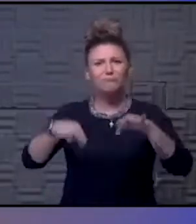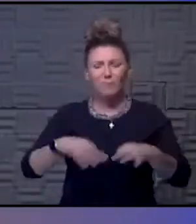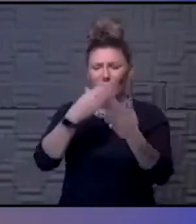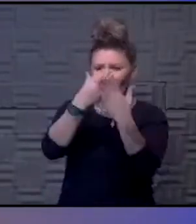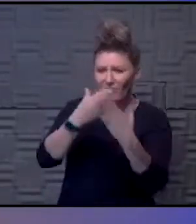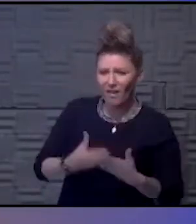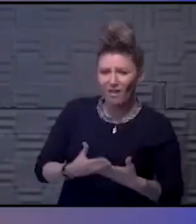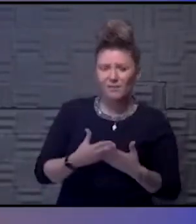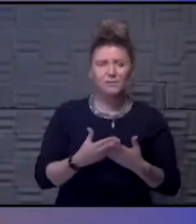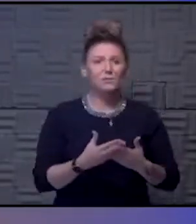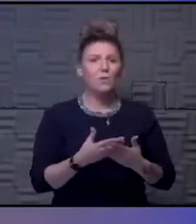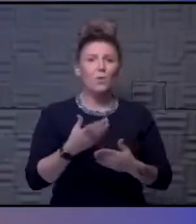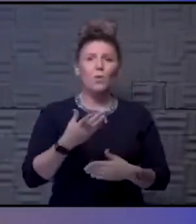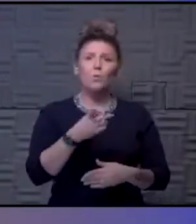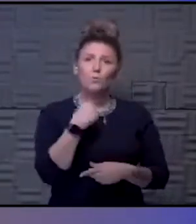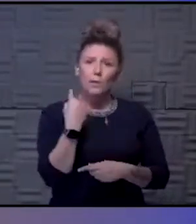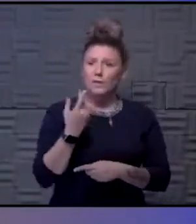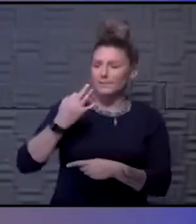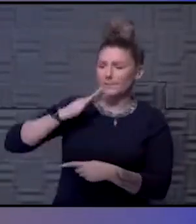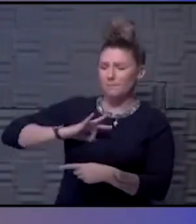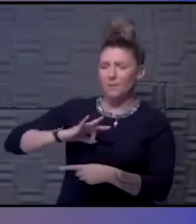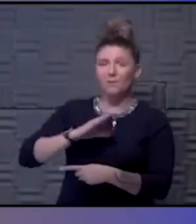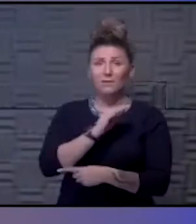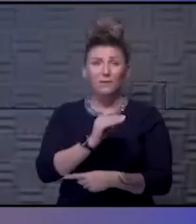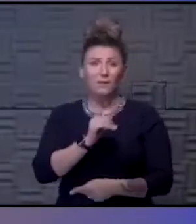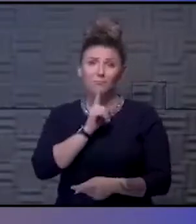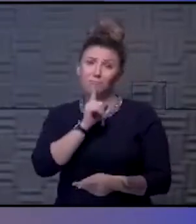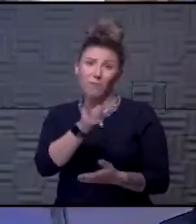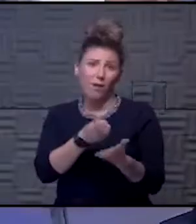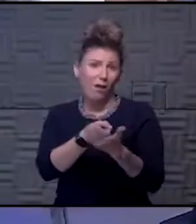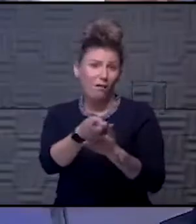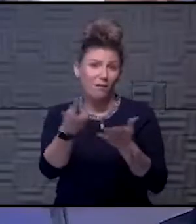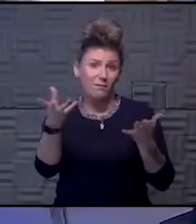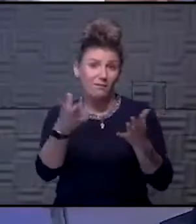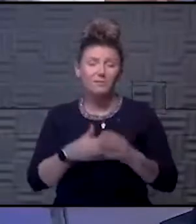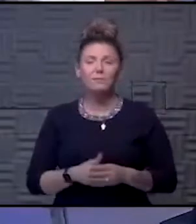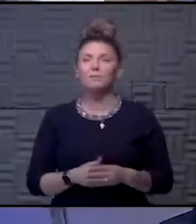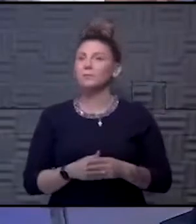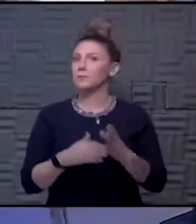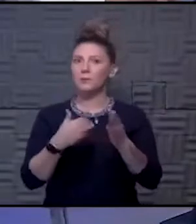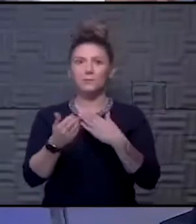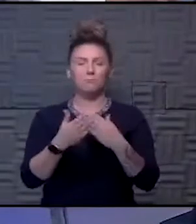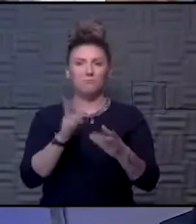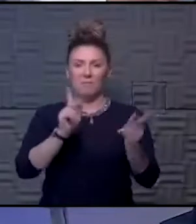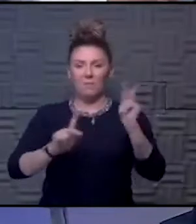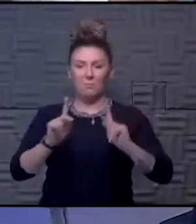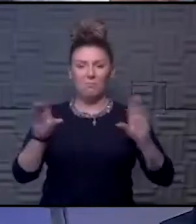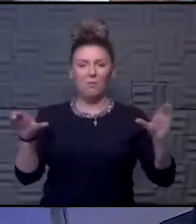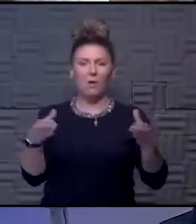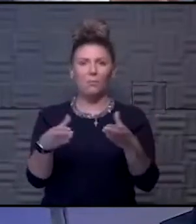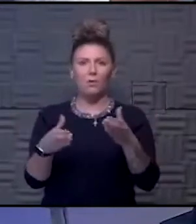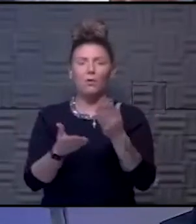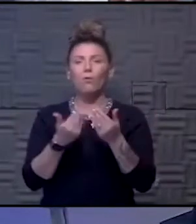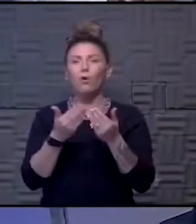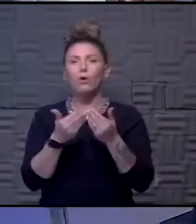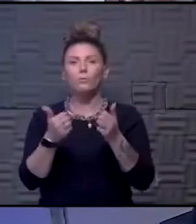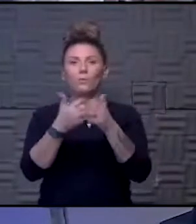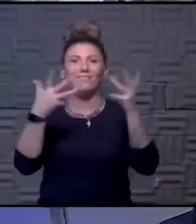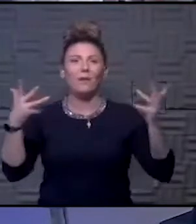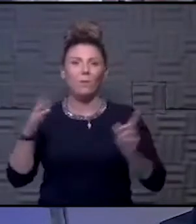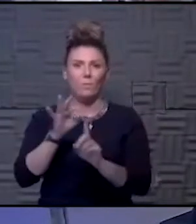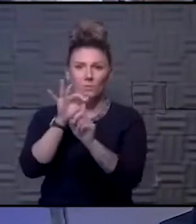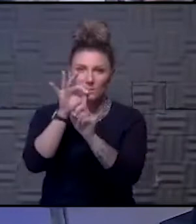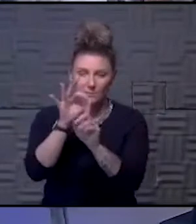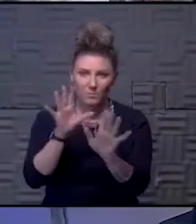and benefits, and really speak truth. You know, regardless of the population, and I think almost without exception,